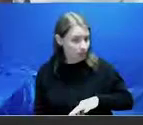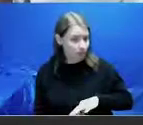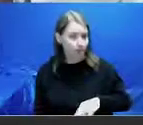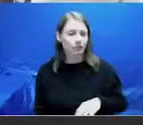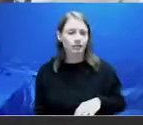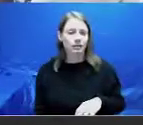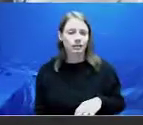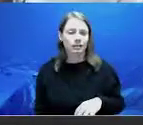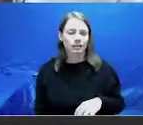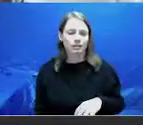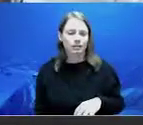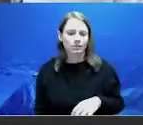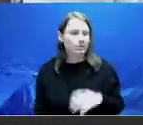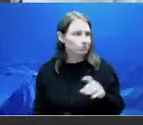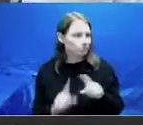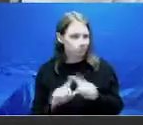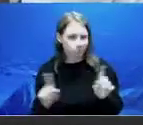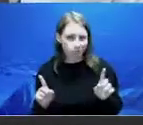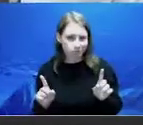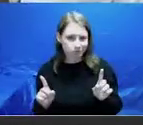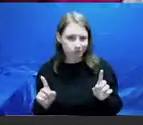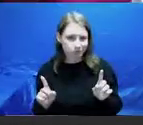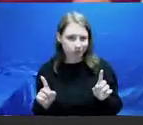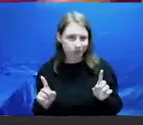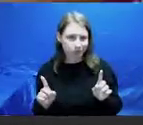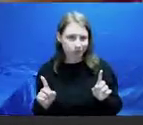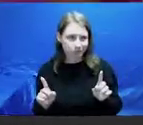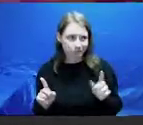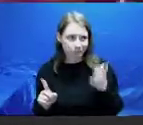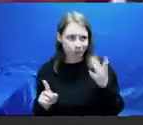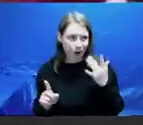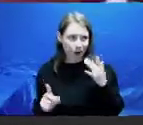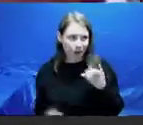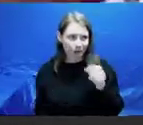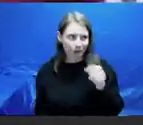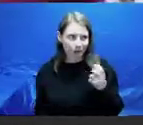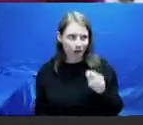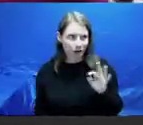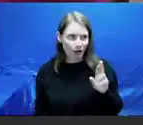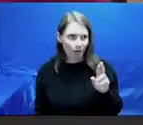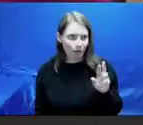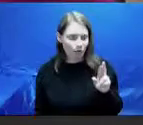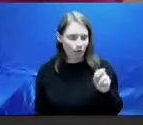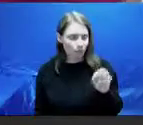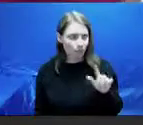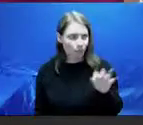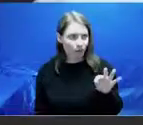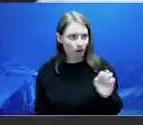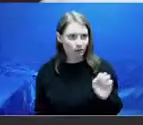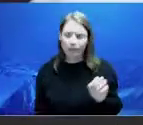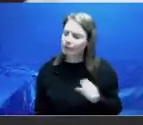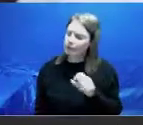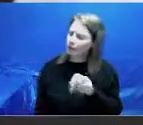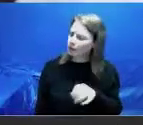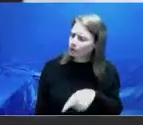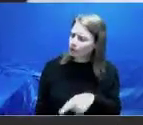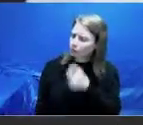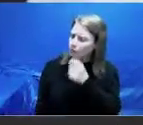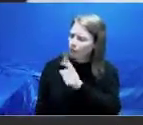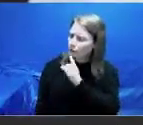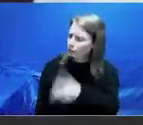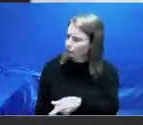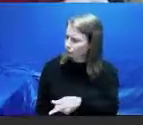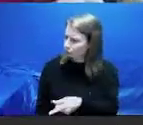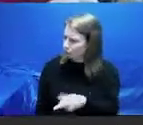we're still not sure if we were supposed to put John Wolfe in there. So if you're not sure why you're supposed to, what would be the only reason you would supposed to put him